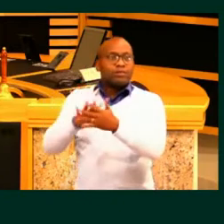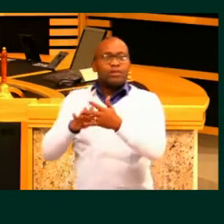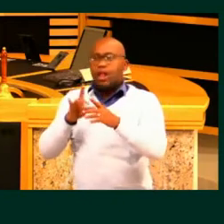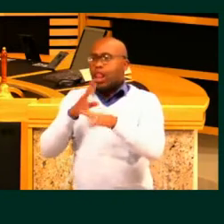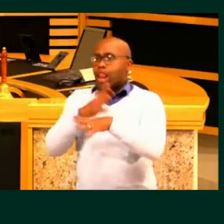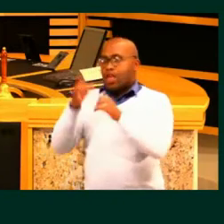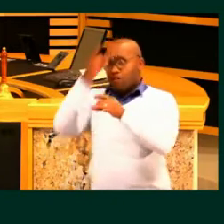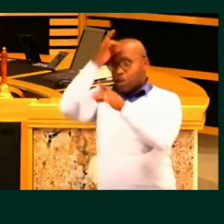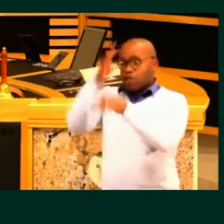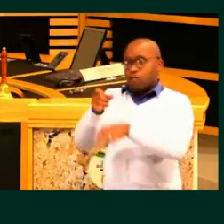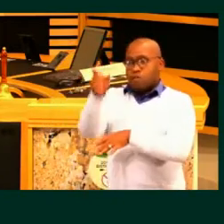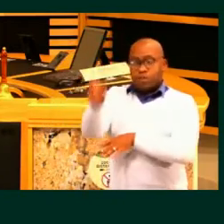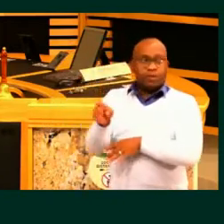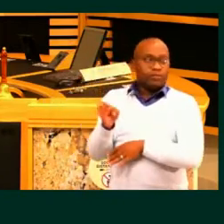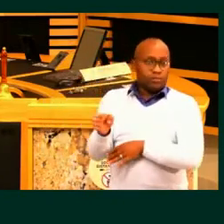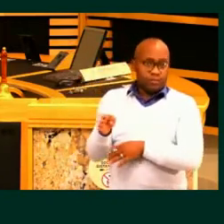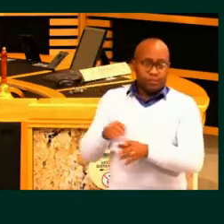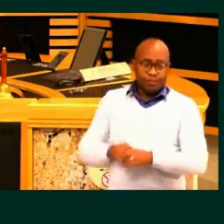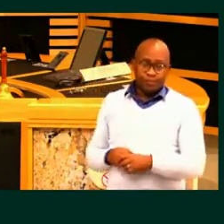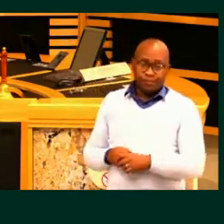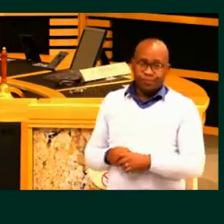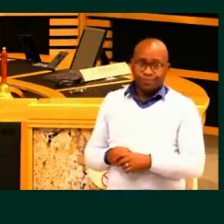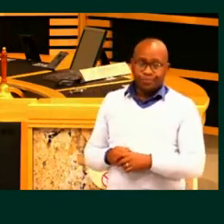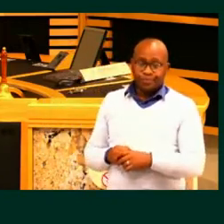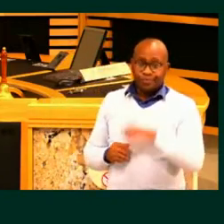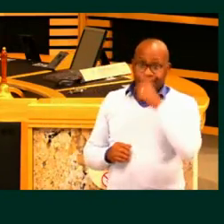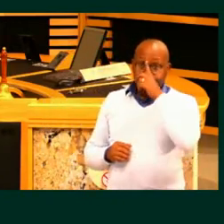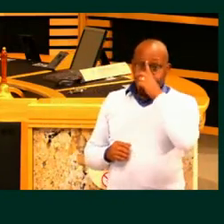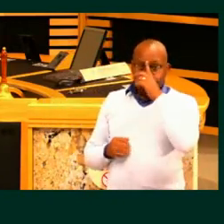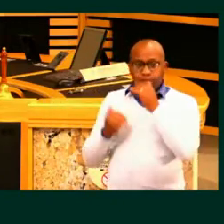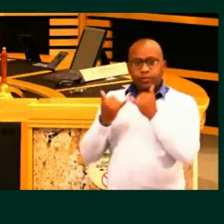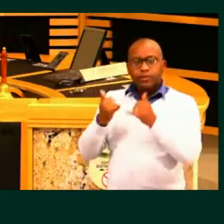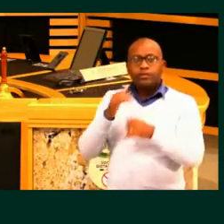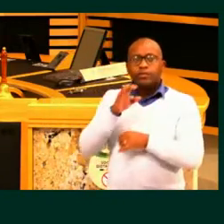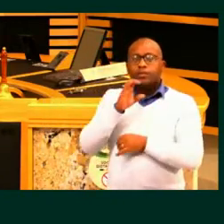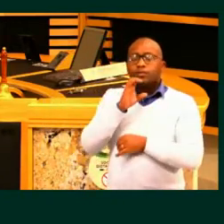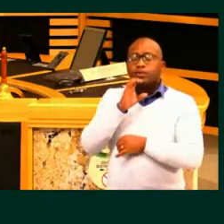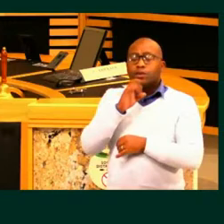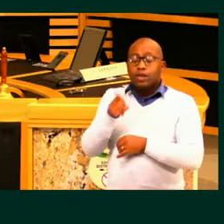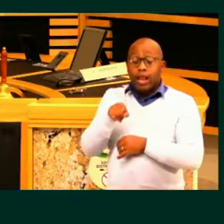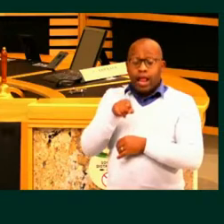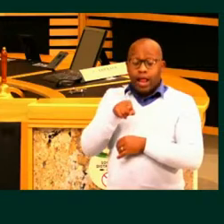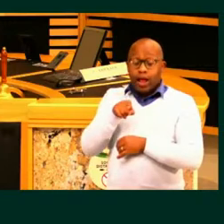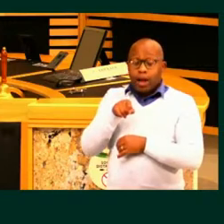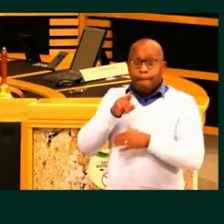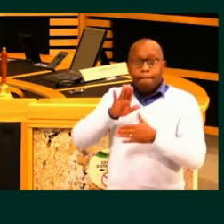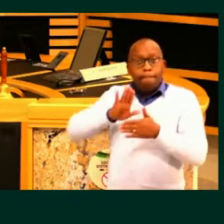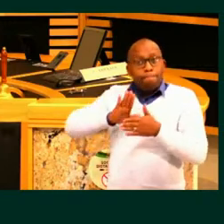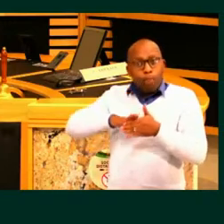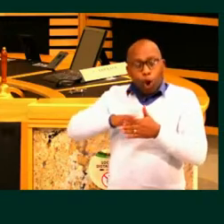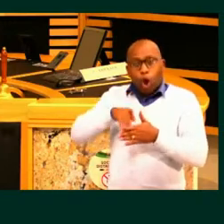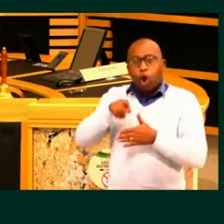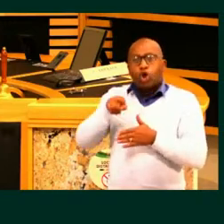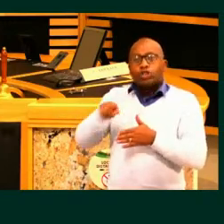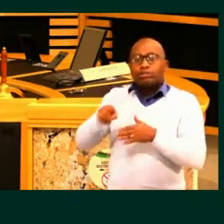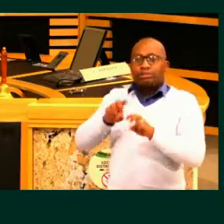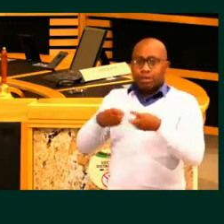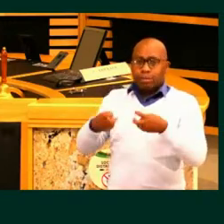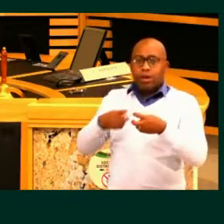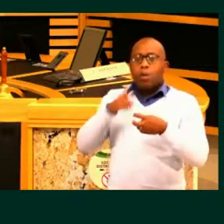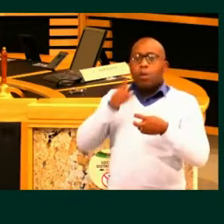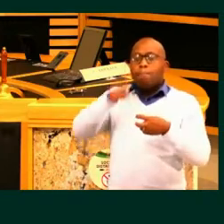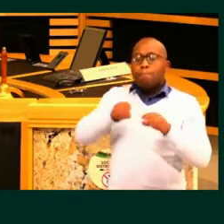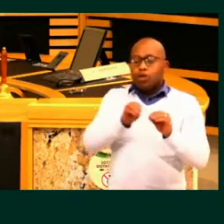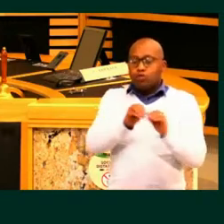now remember we have relocated the kid to another school in Mount in um in